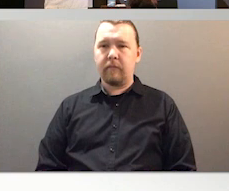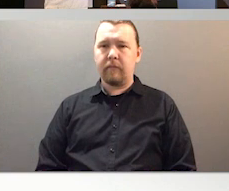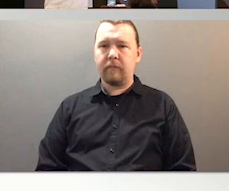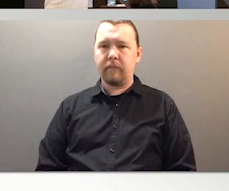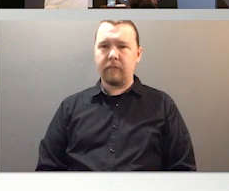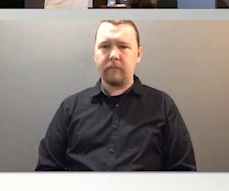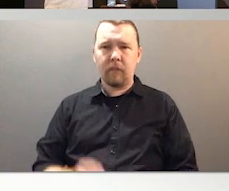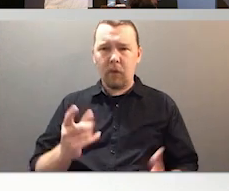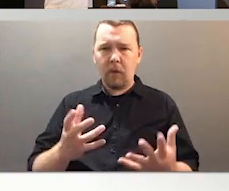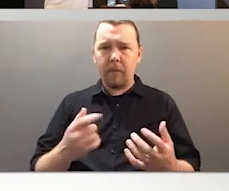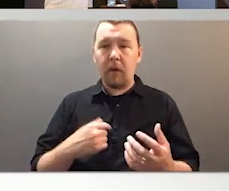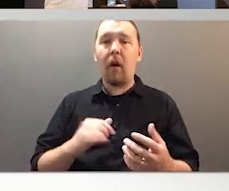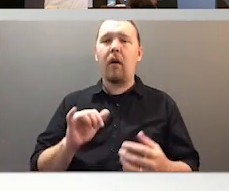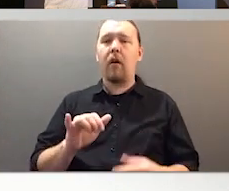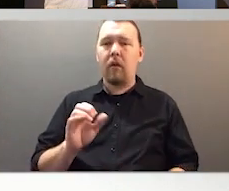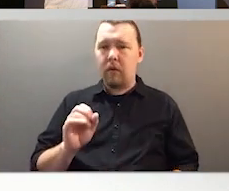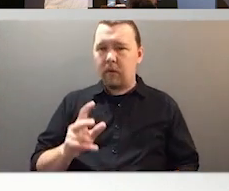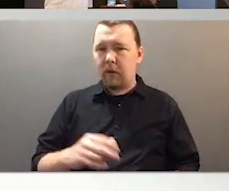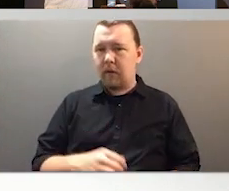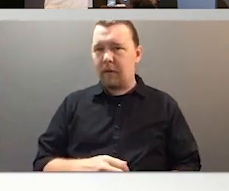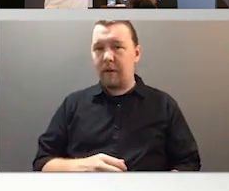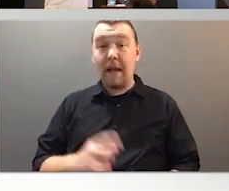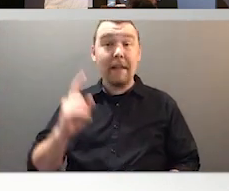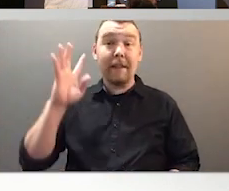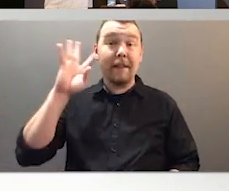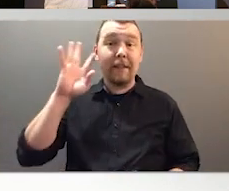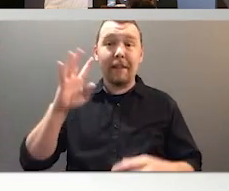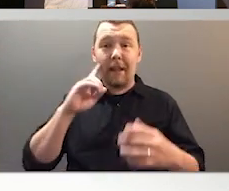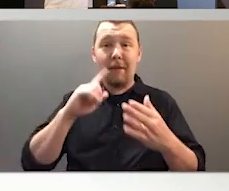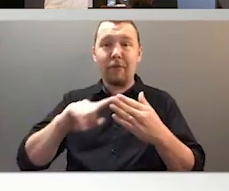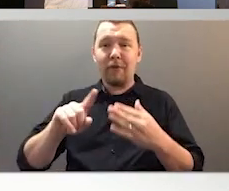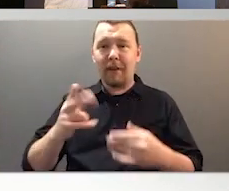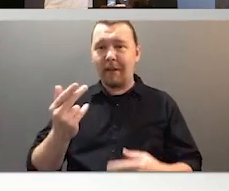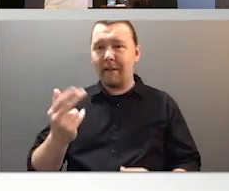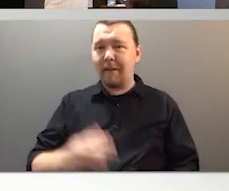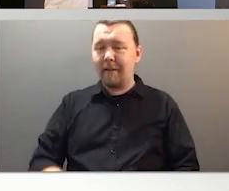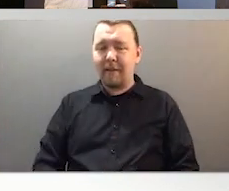Do you want me to do it? Oh, there we go. Sound check.